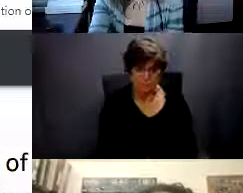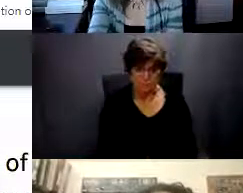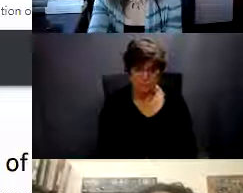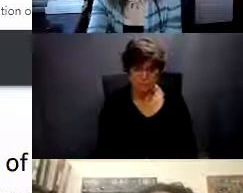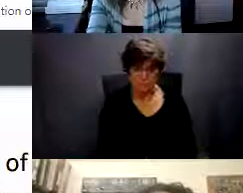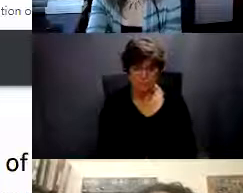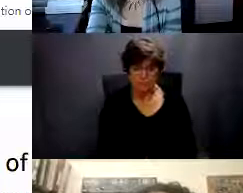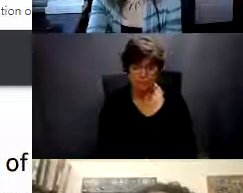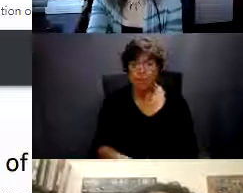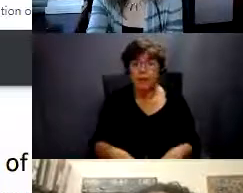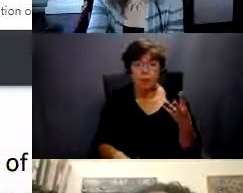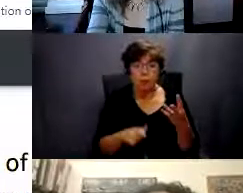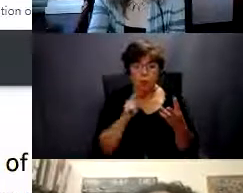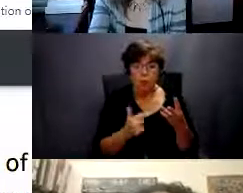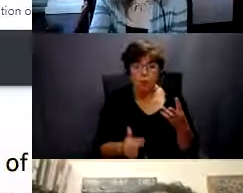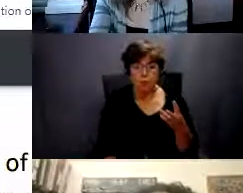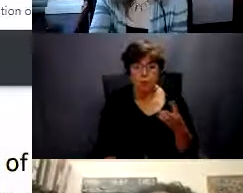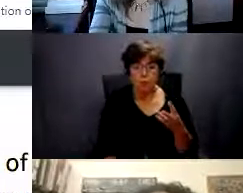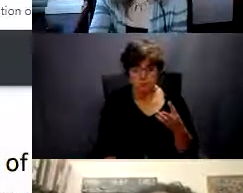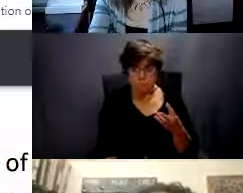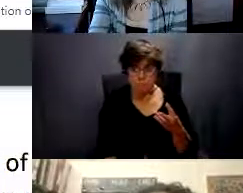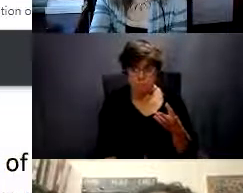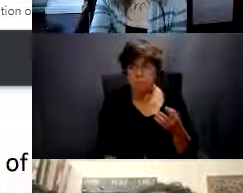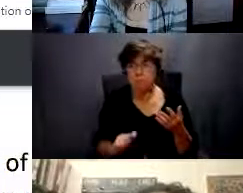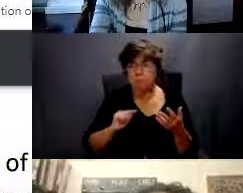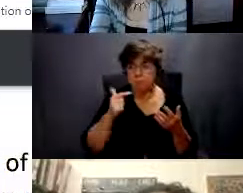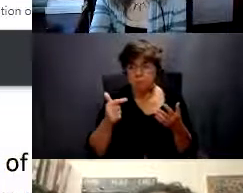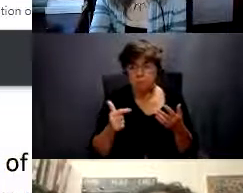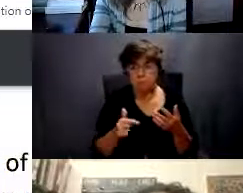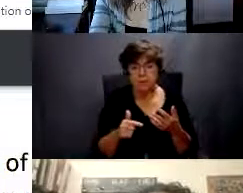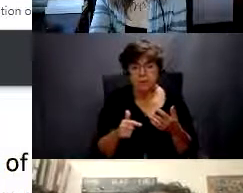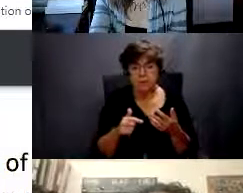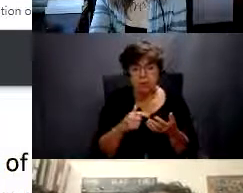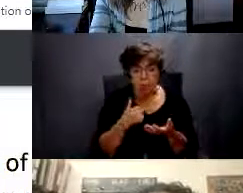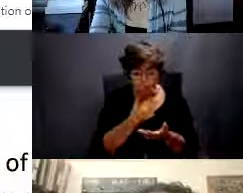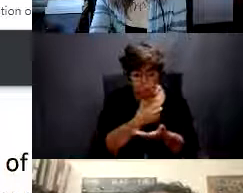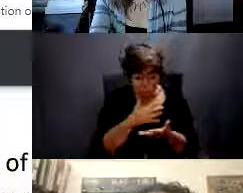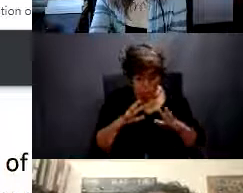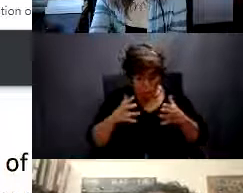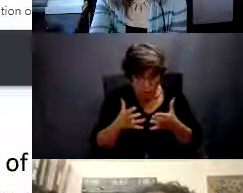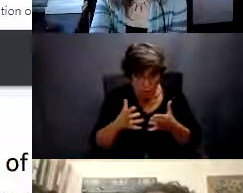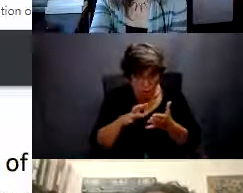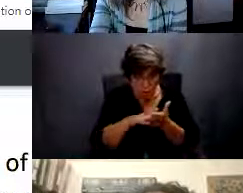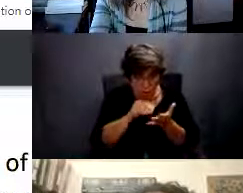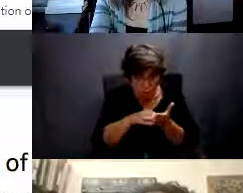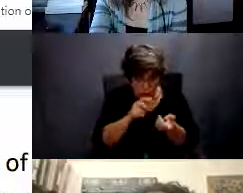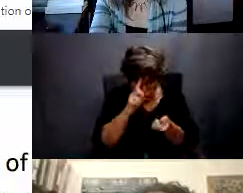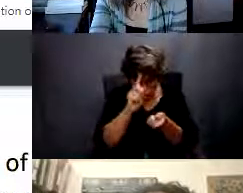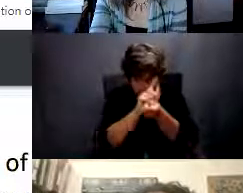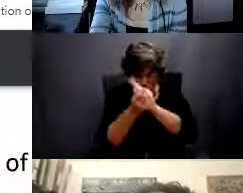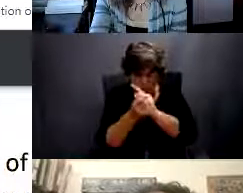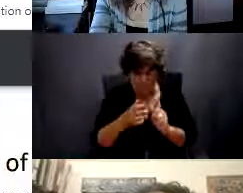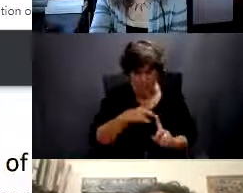And number 4? Number 4, unlearning and having our worldviews challenged